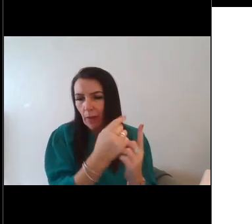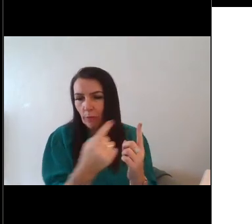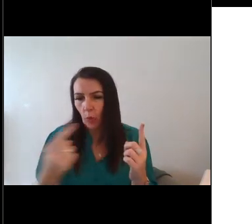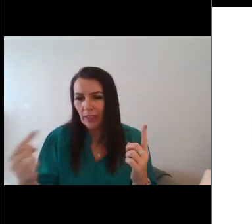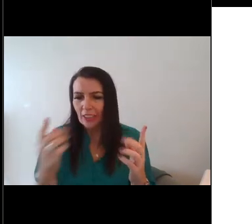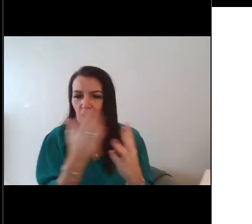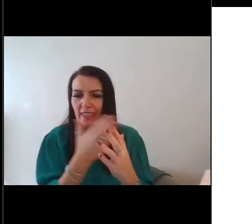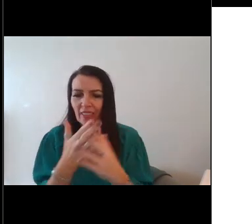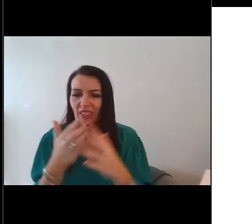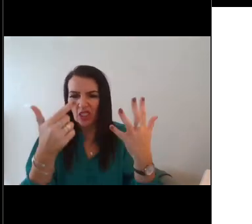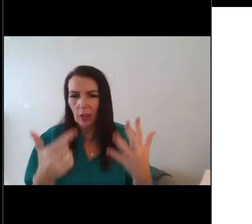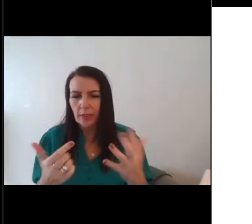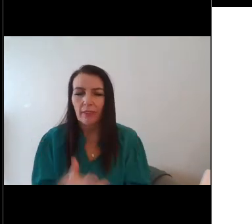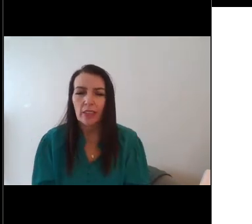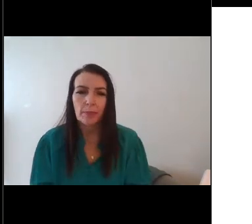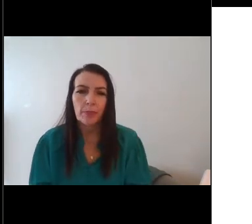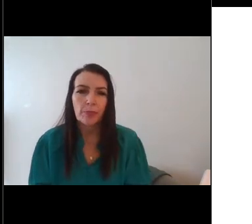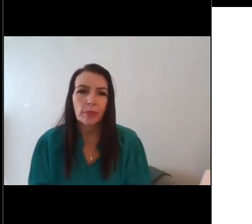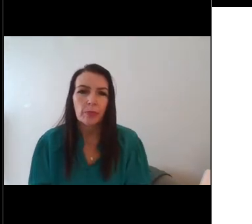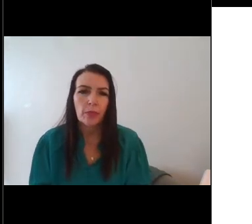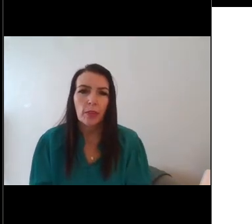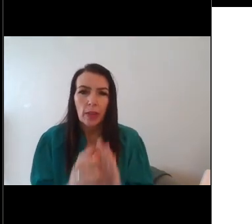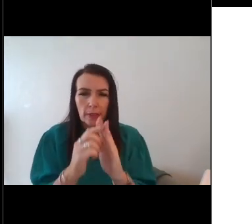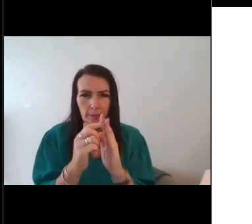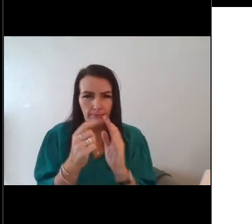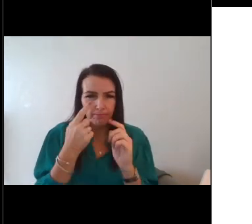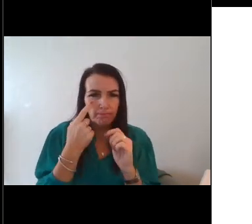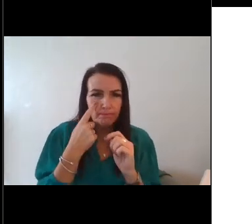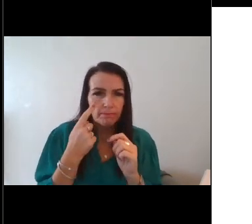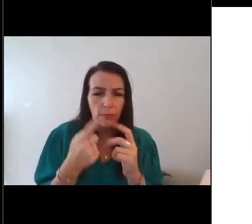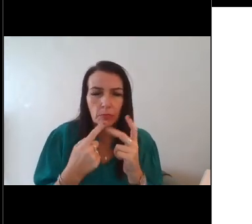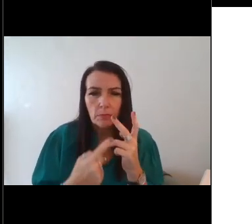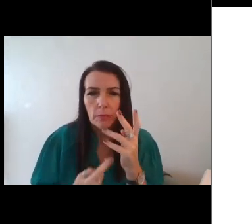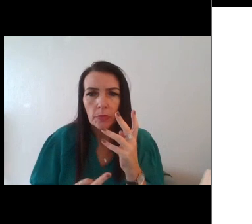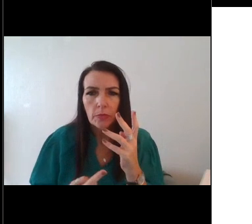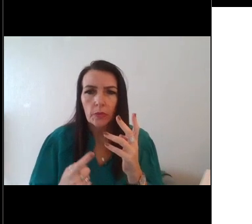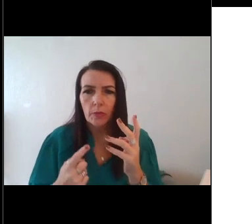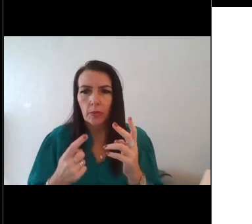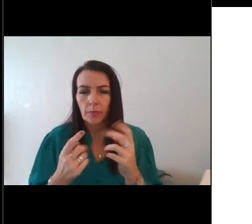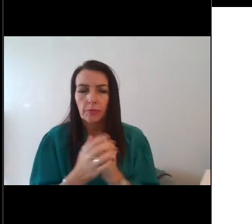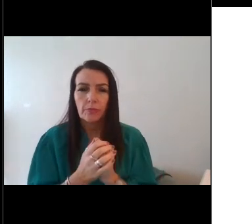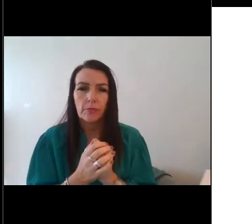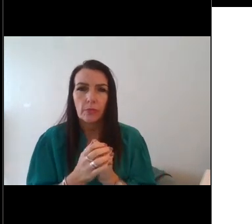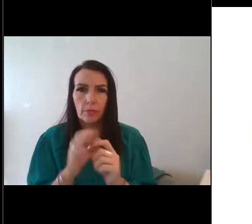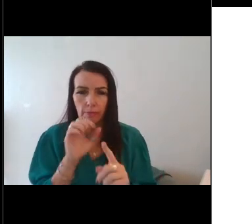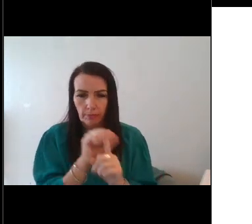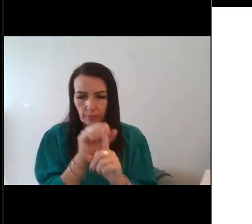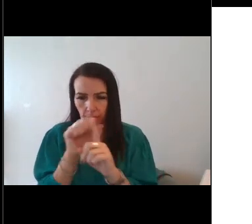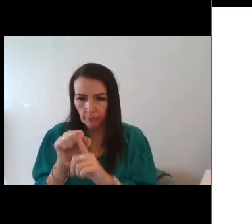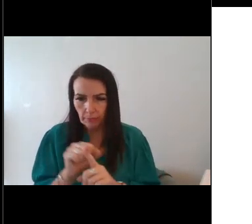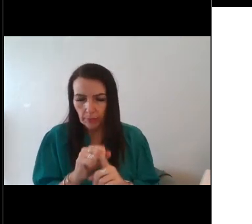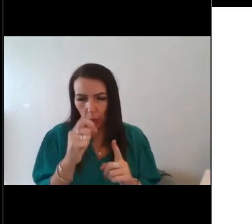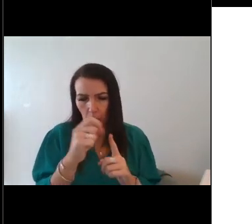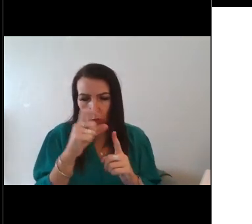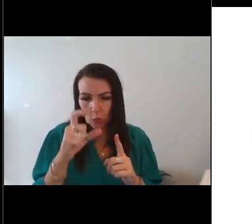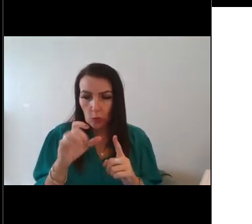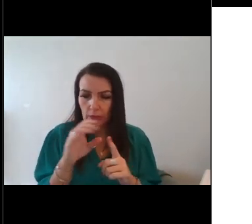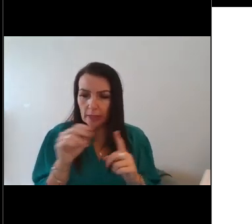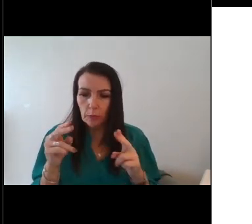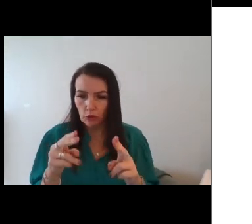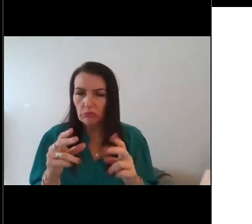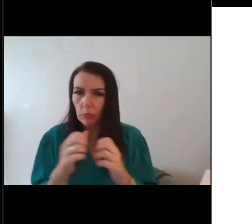types. We then drilled down deeper into the LSOAs with those highest concentrations and identified relevant postcodes and streets worth targeting